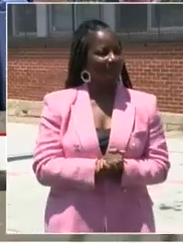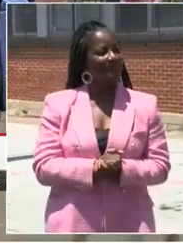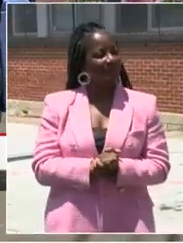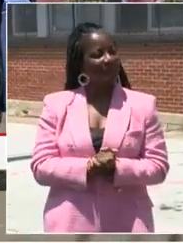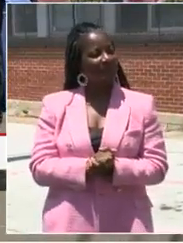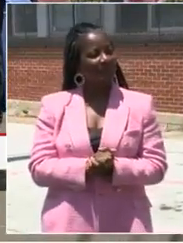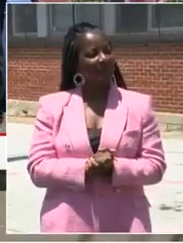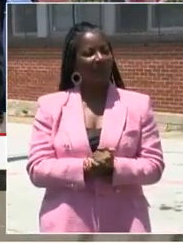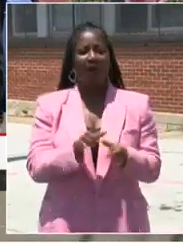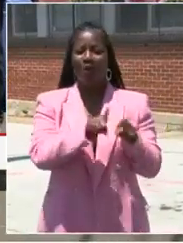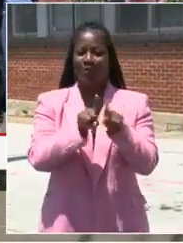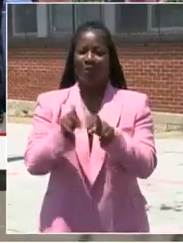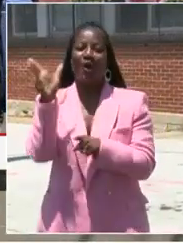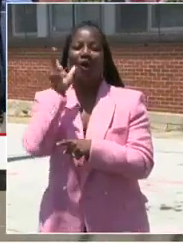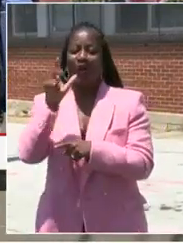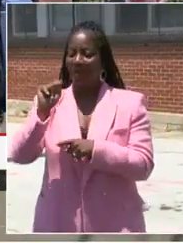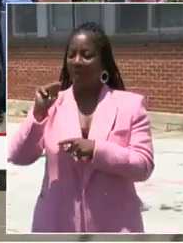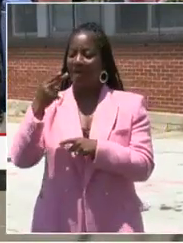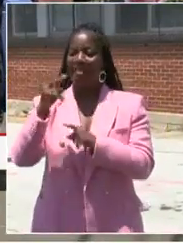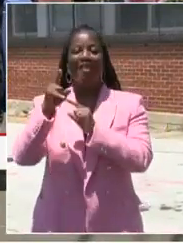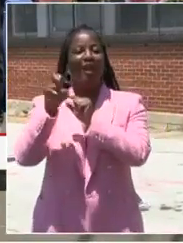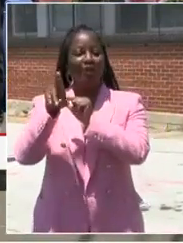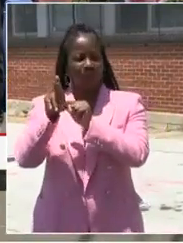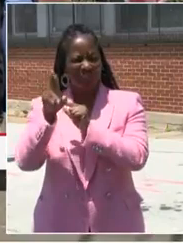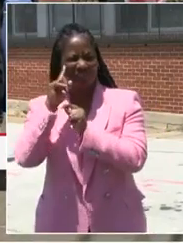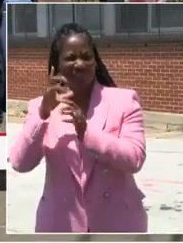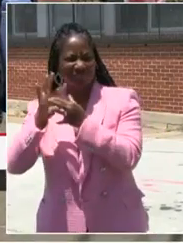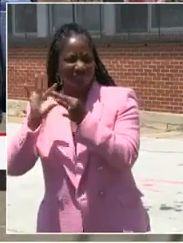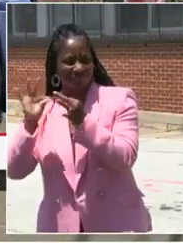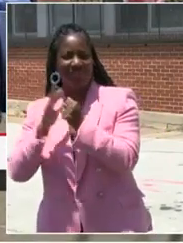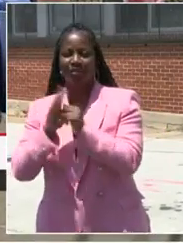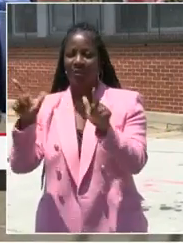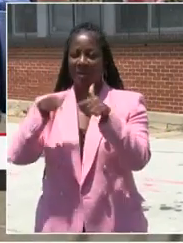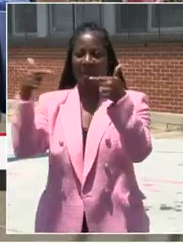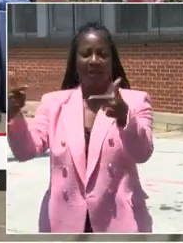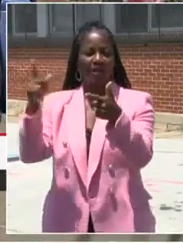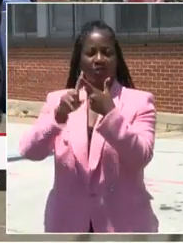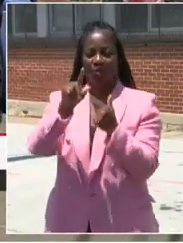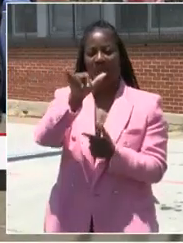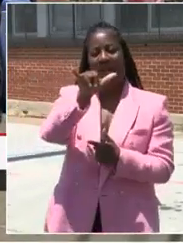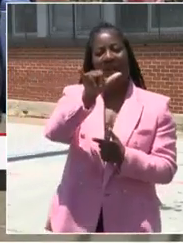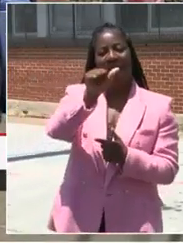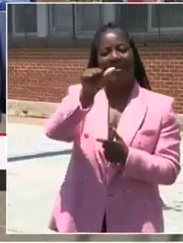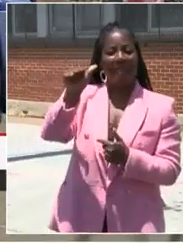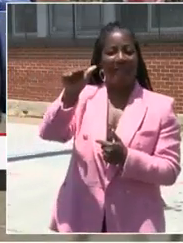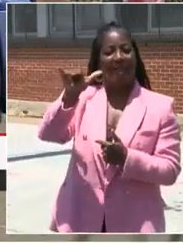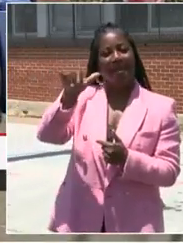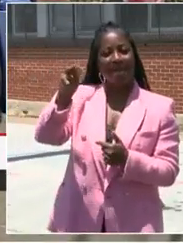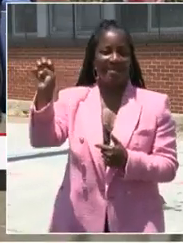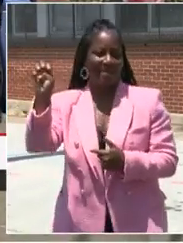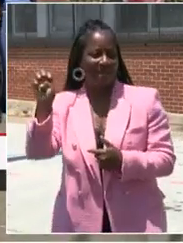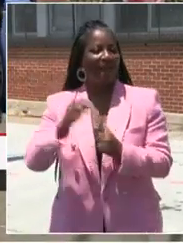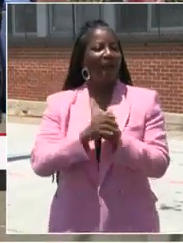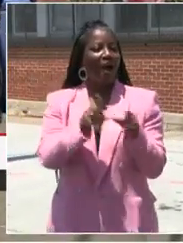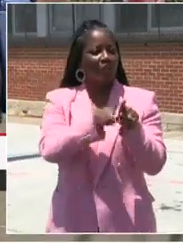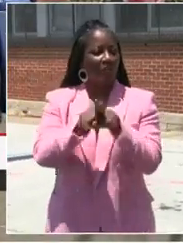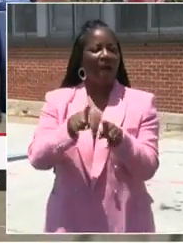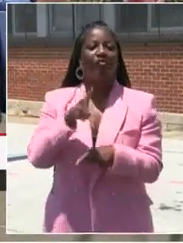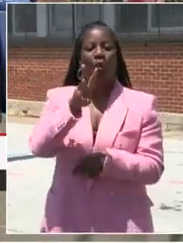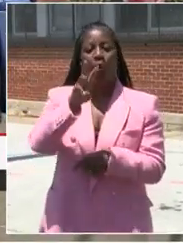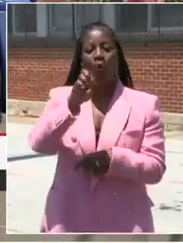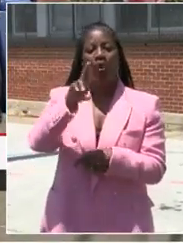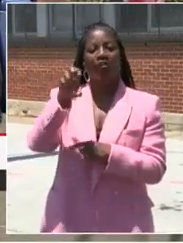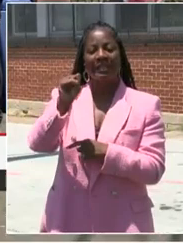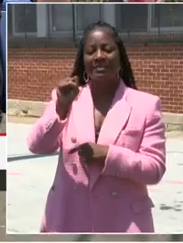And we already heard from Fandor, and I'm going to turn it over to Yay in 1 second. And we have Dr. Maurice Majid here from